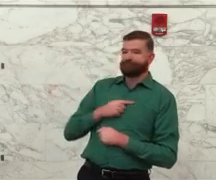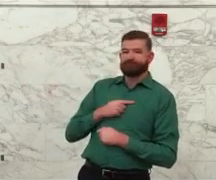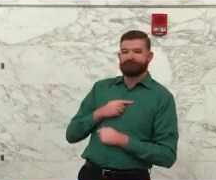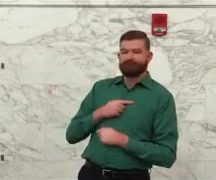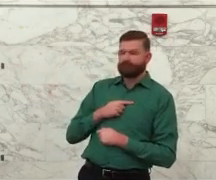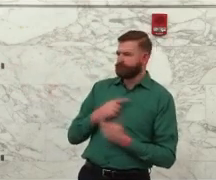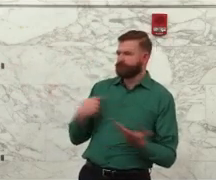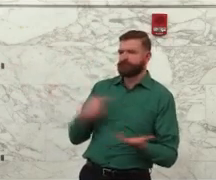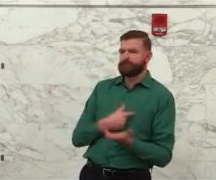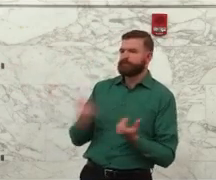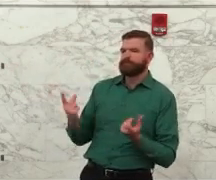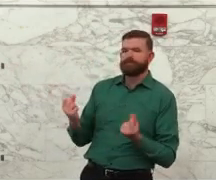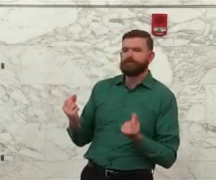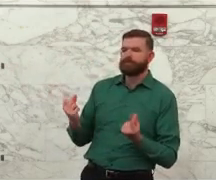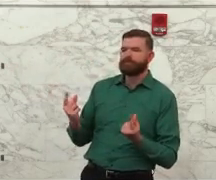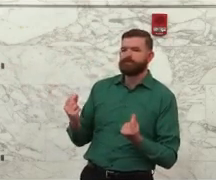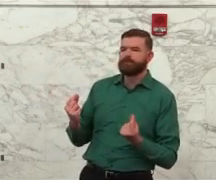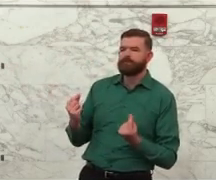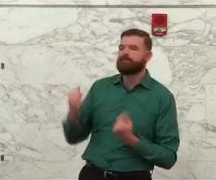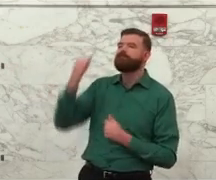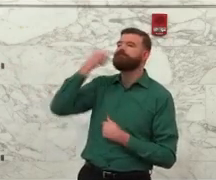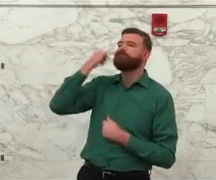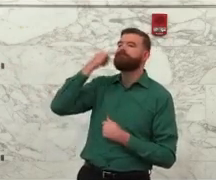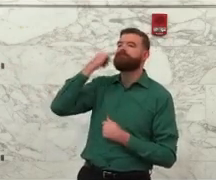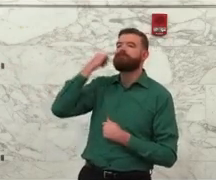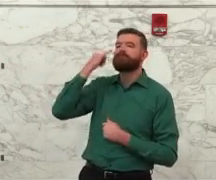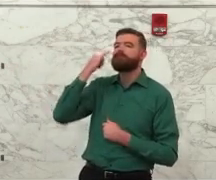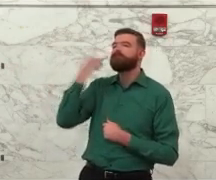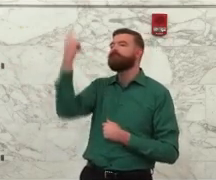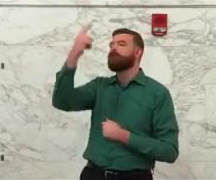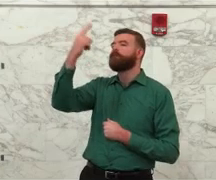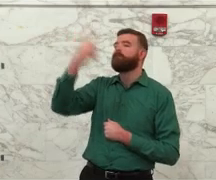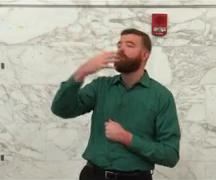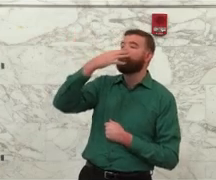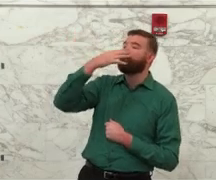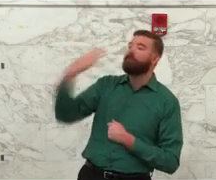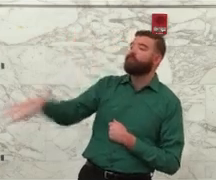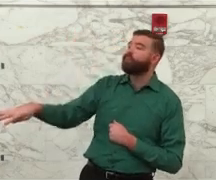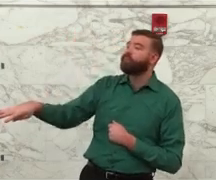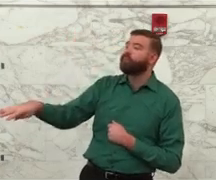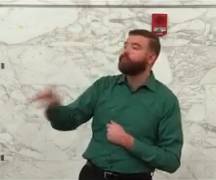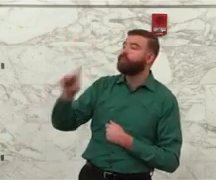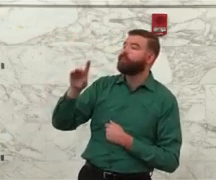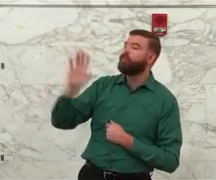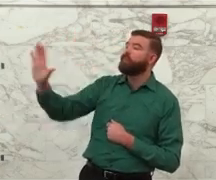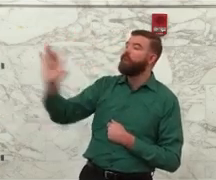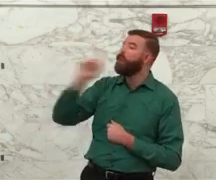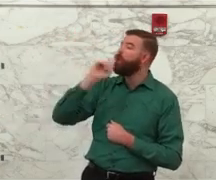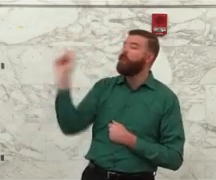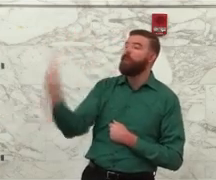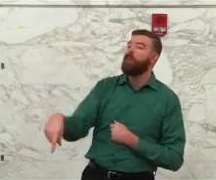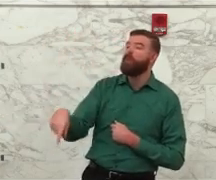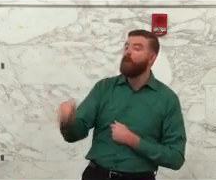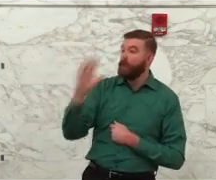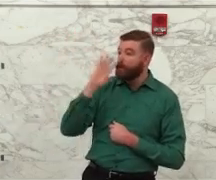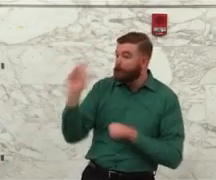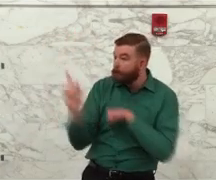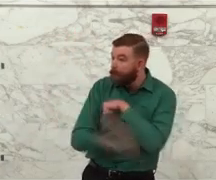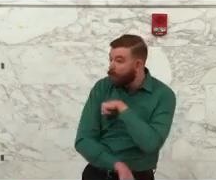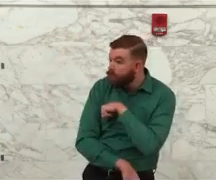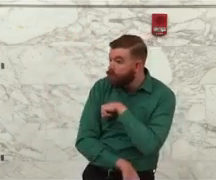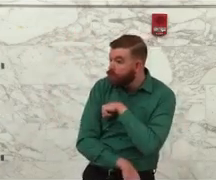willfully ignore this, the people that are out there now, if you've weeks of already urging them, you're telling, will